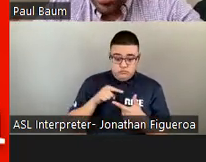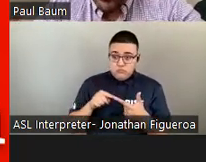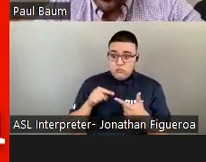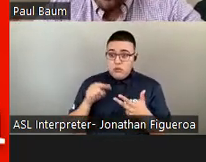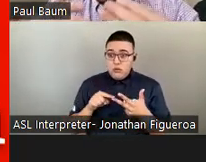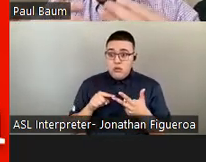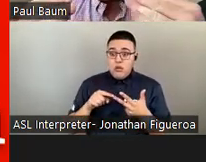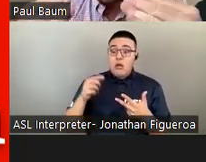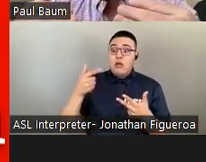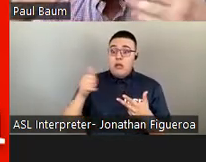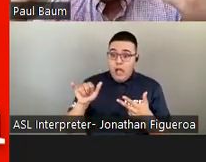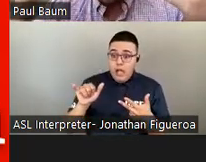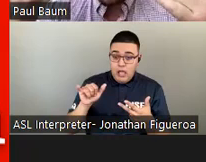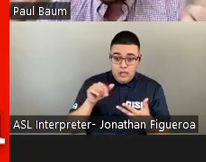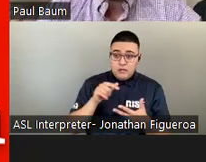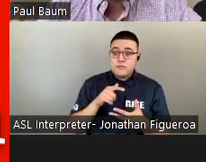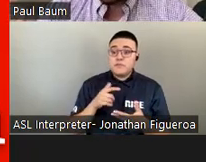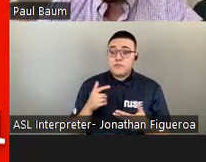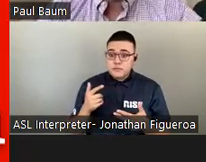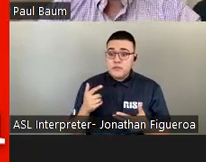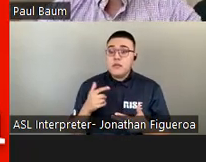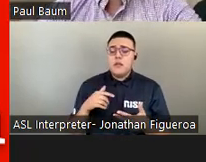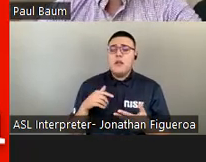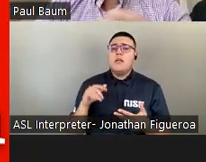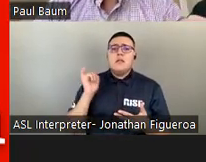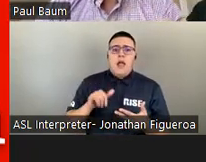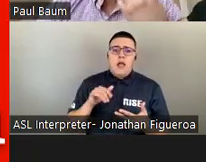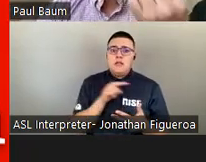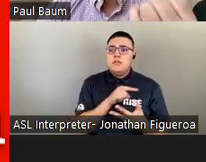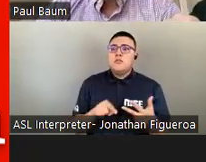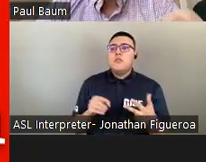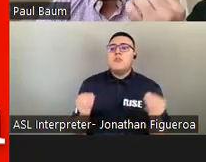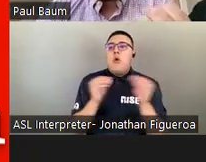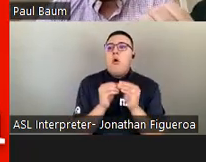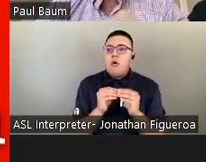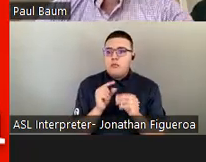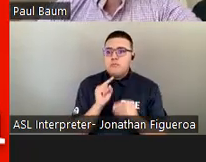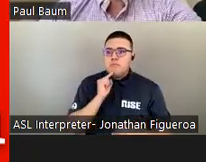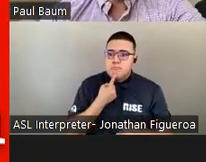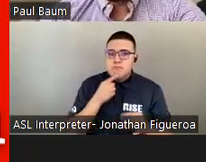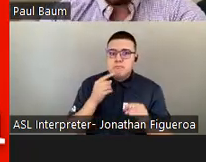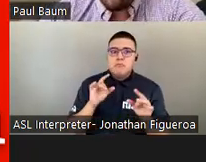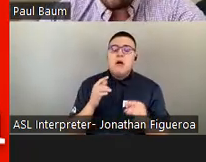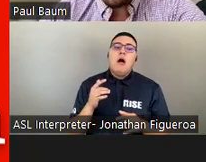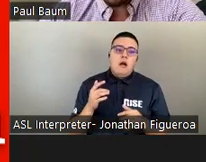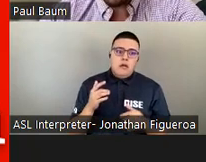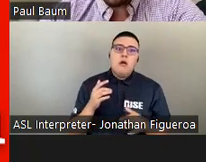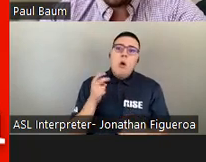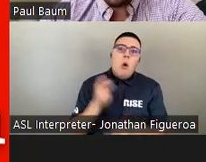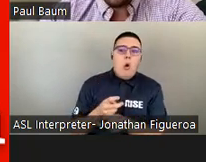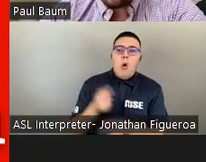and gay, think about how much more difficult that is. So I just want to bring this to light. And